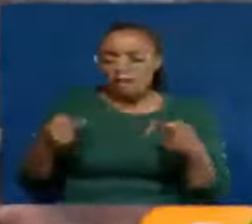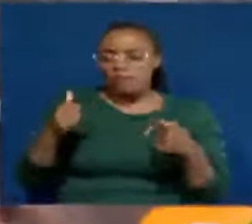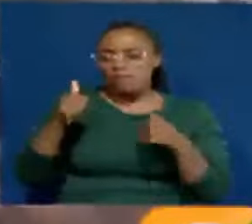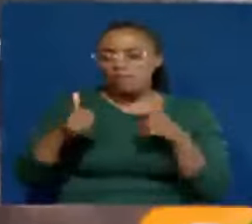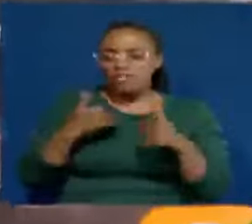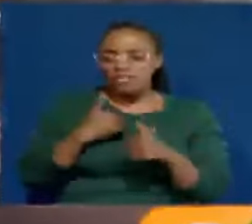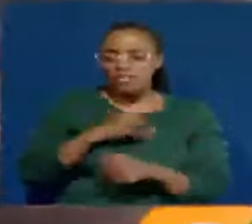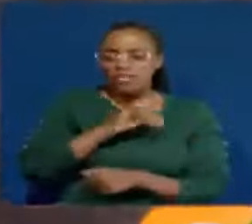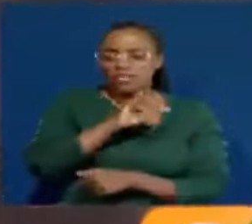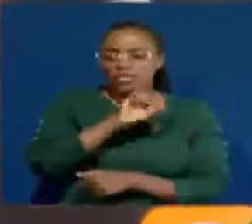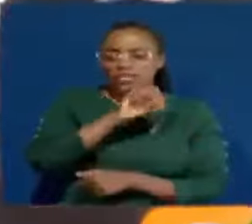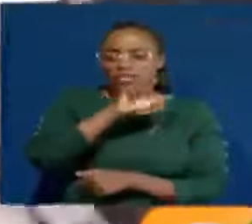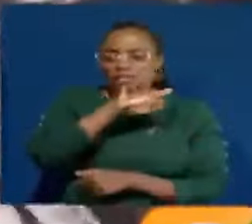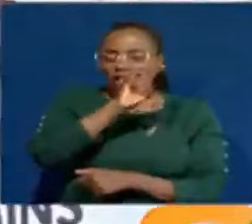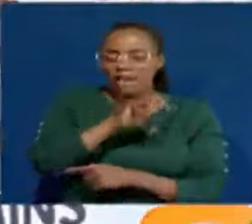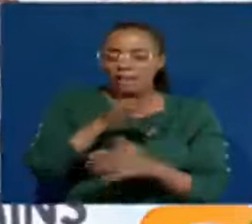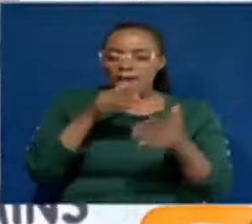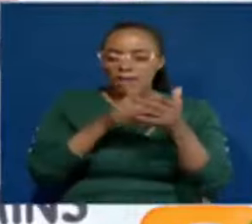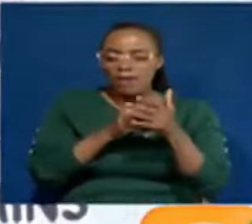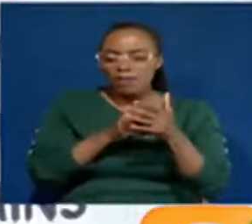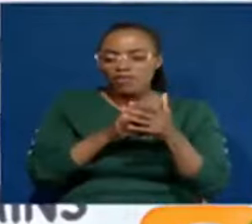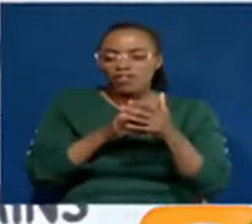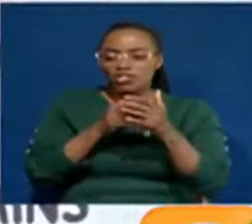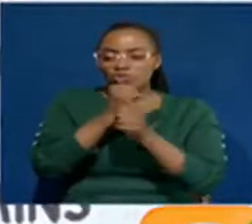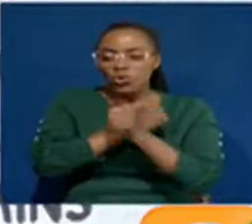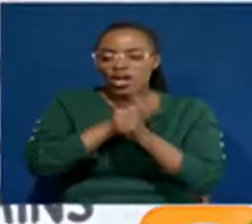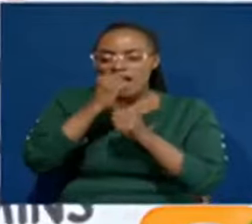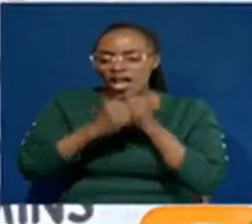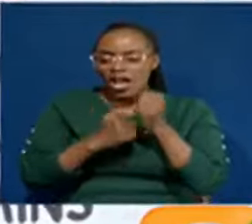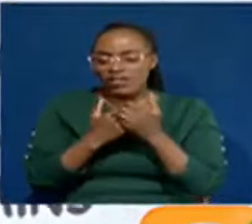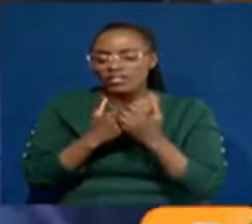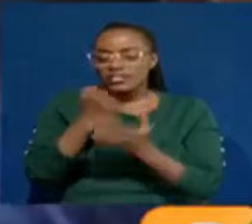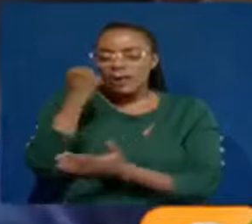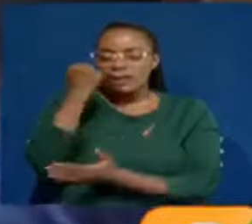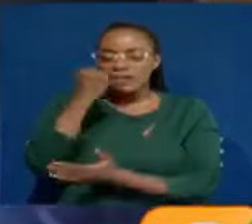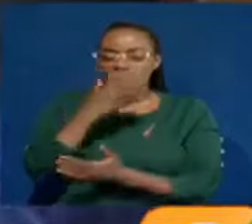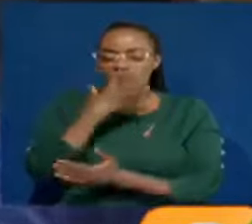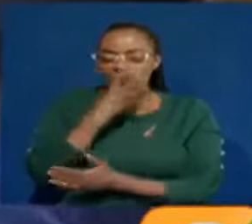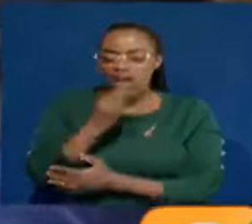Islam denied permission by his father to harvest mangoes from their farm.